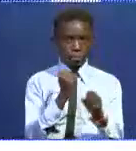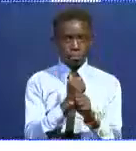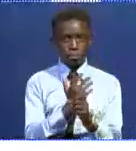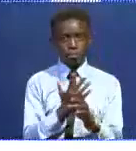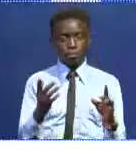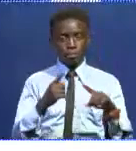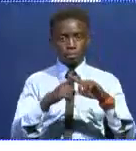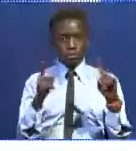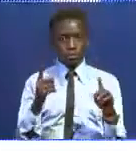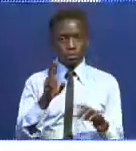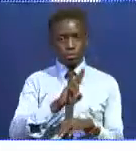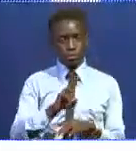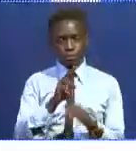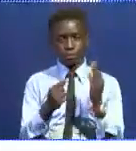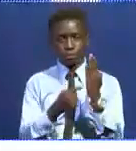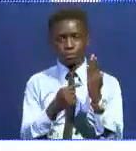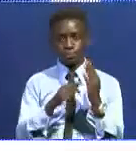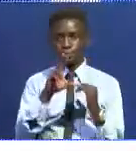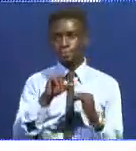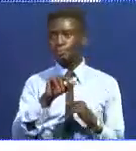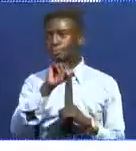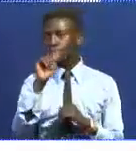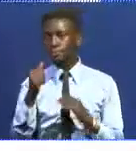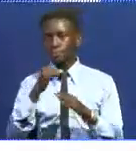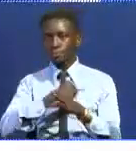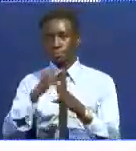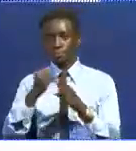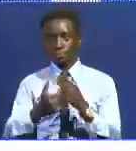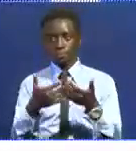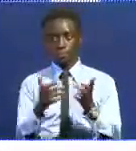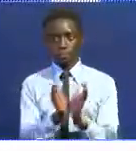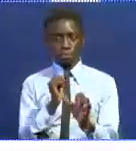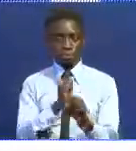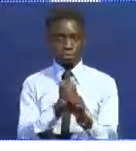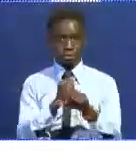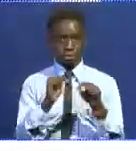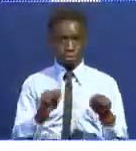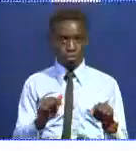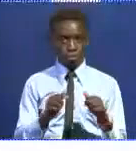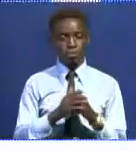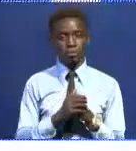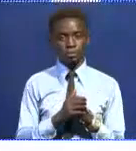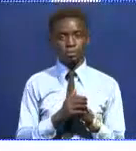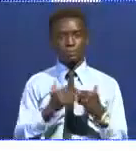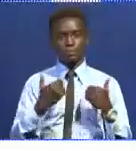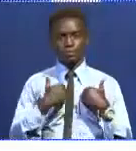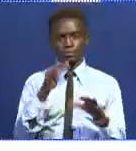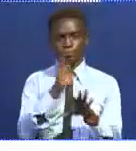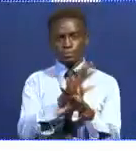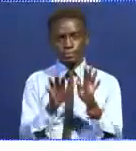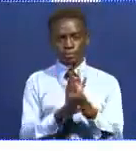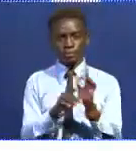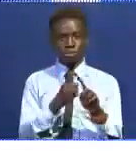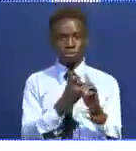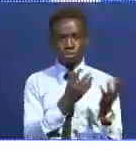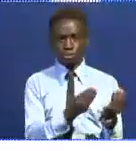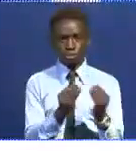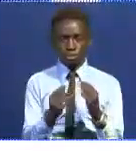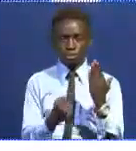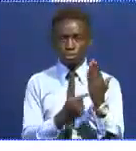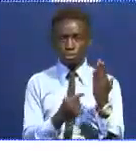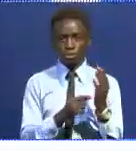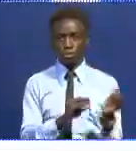in ways that no other insurance company in Kenya does today. We have everything from simple technology to